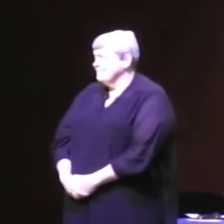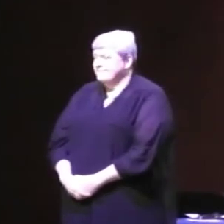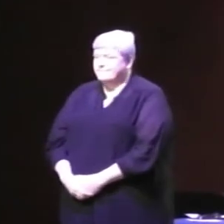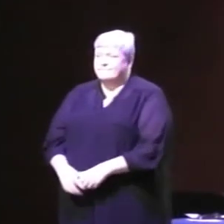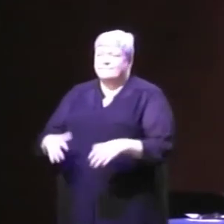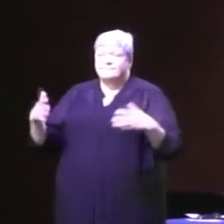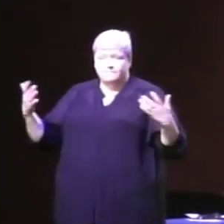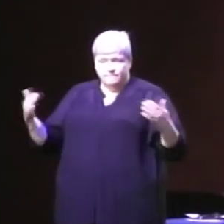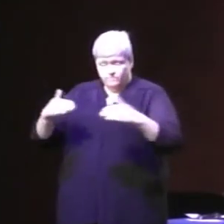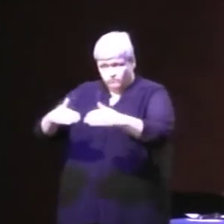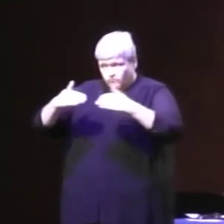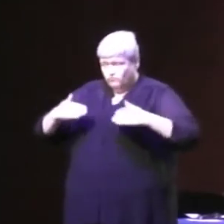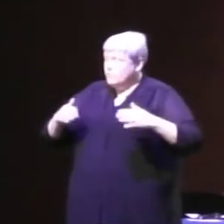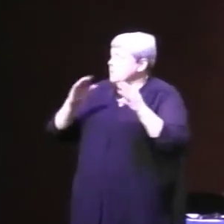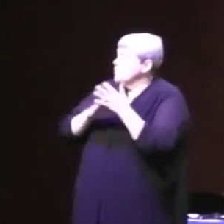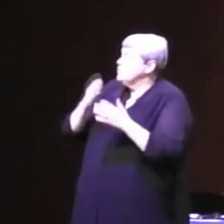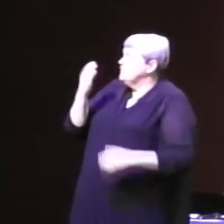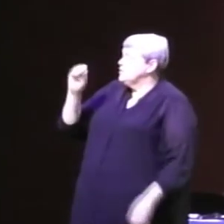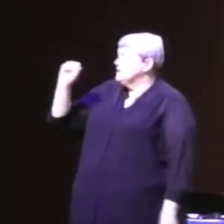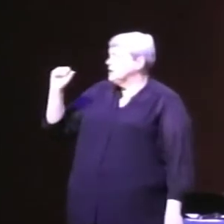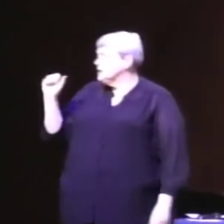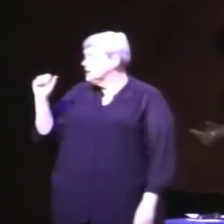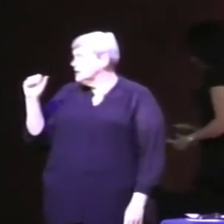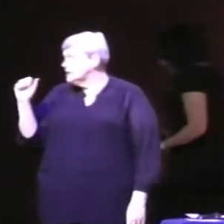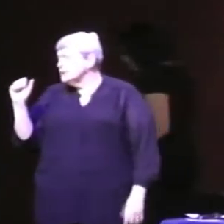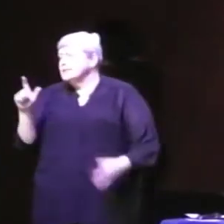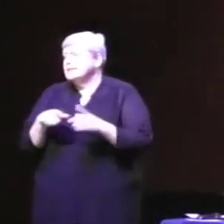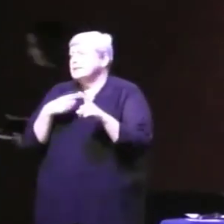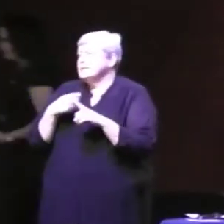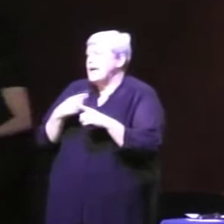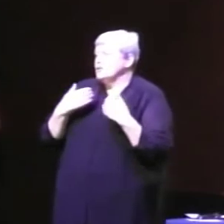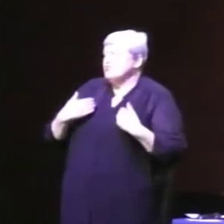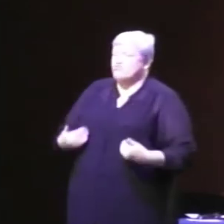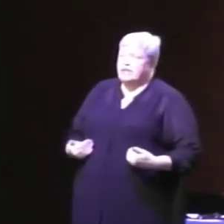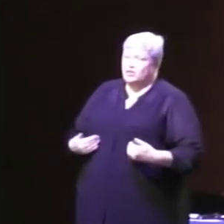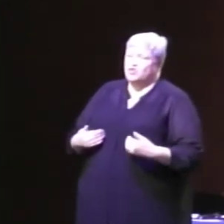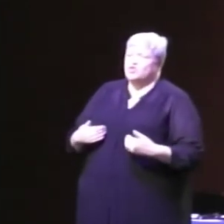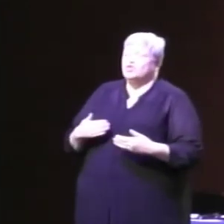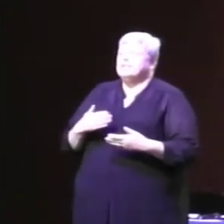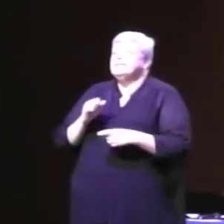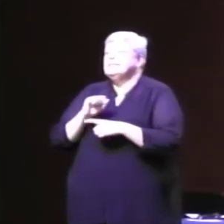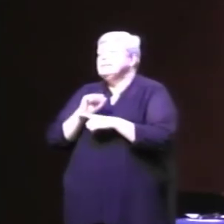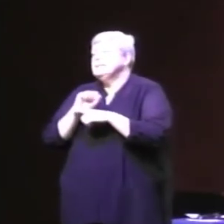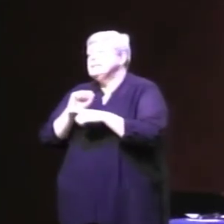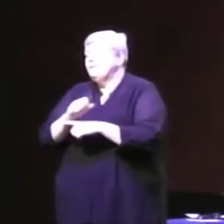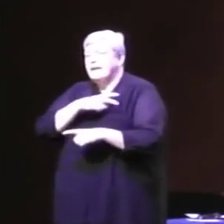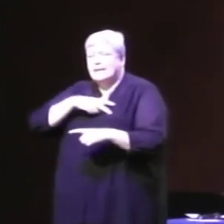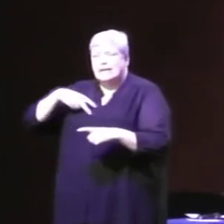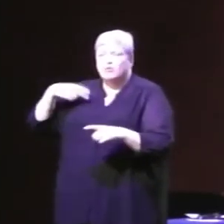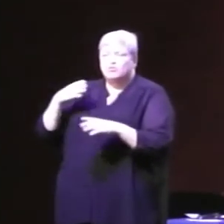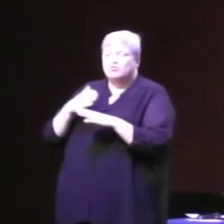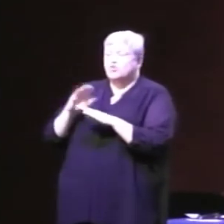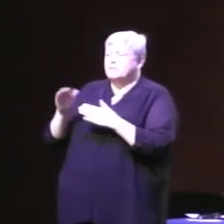Congress will now move to Motion 46, Tax the Rich and Defend Council Jobs and Services, to be moved by Cumbernauld